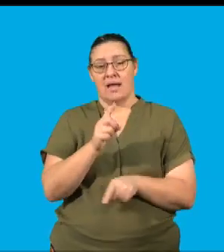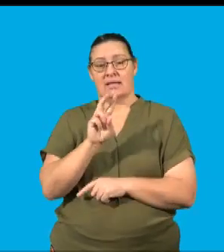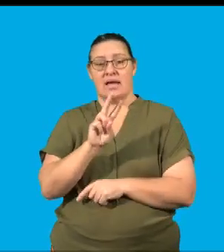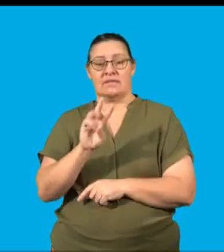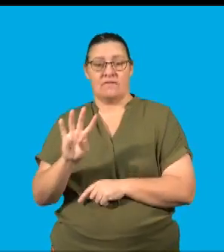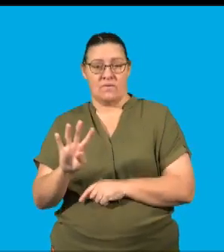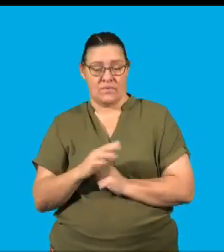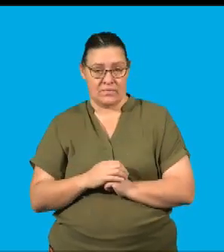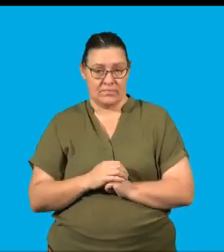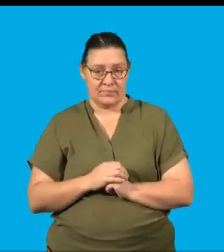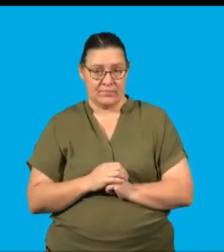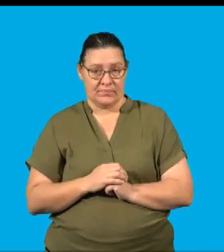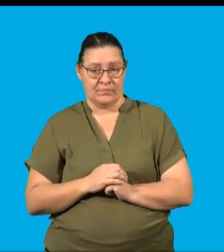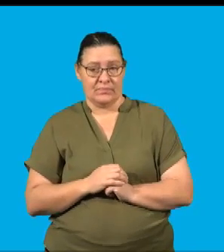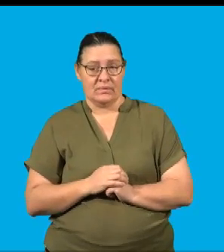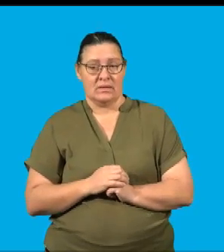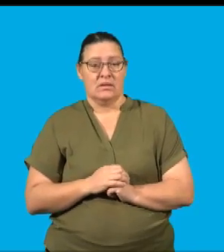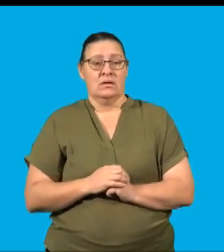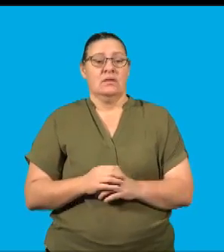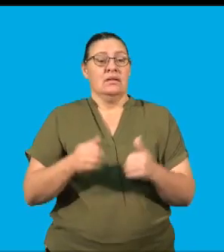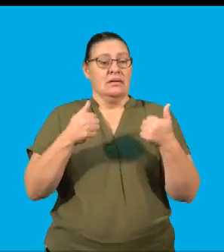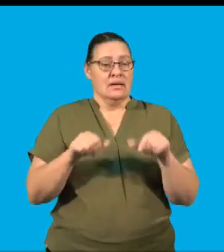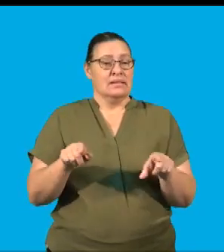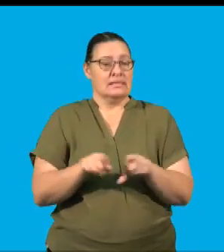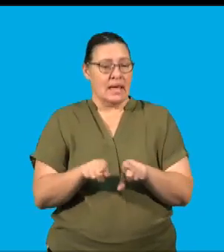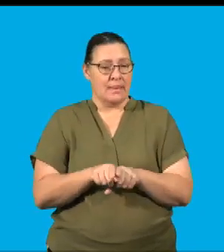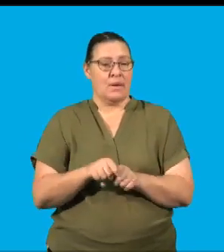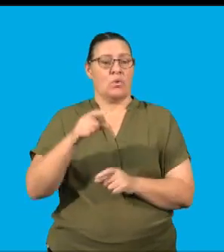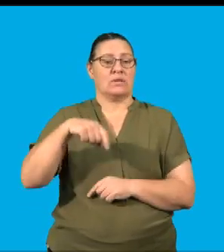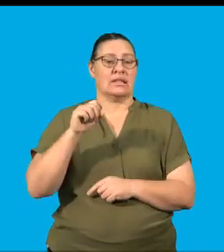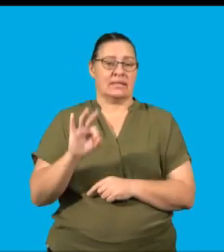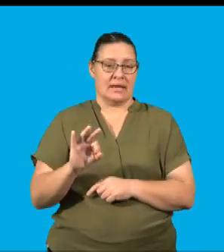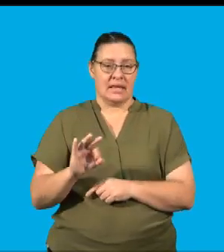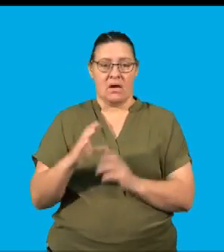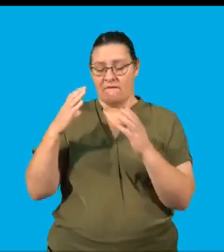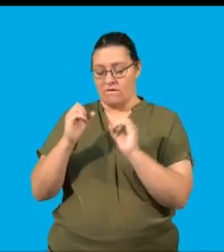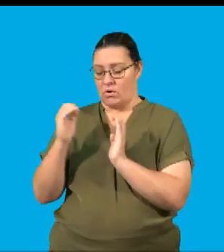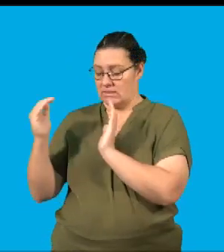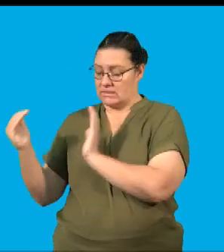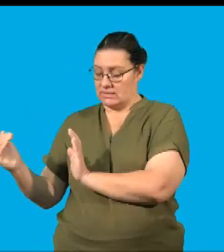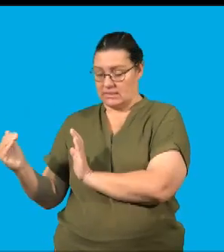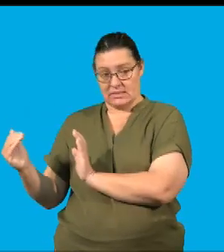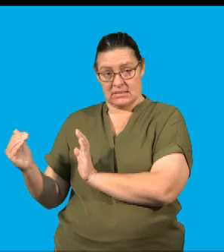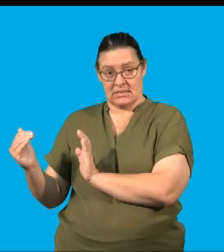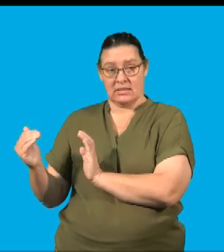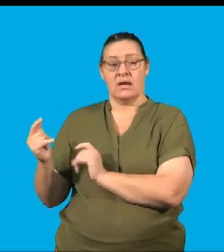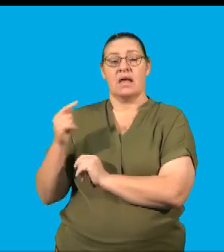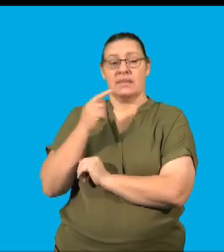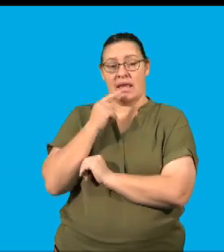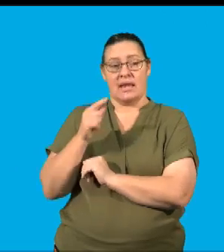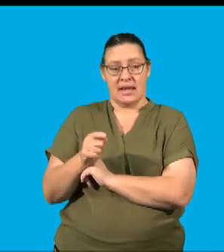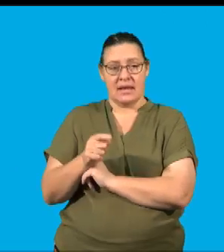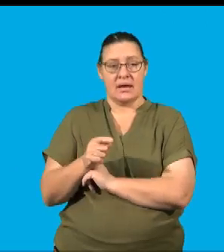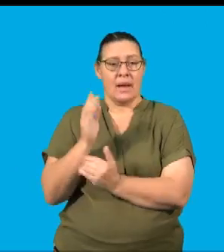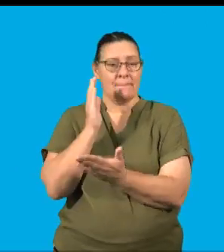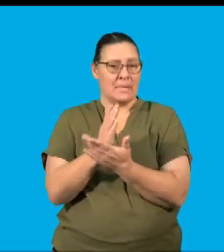us 84. And then we do the same with quartile 3. We focus on the second half of the data, and then we've